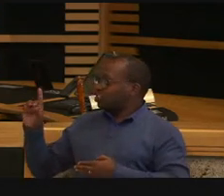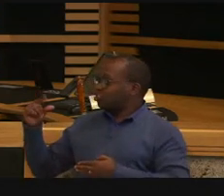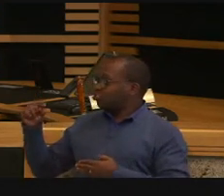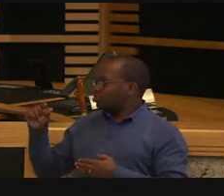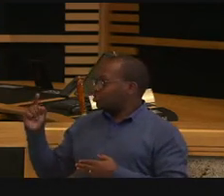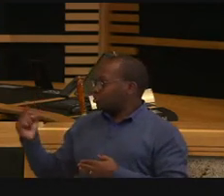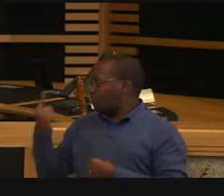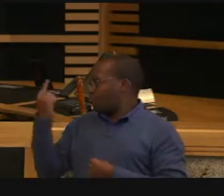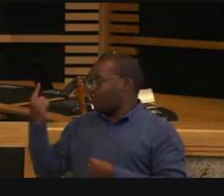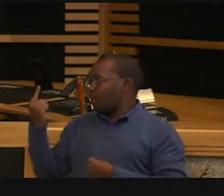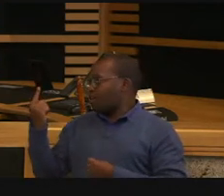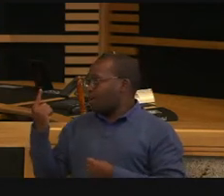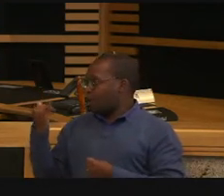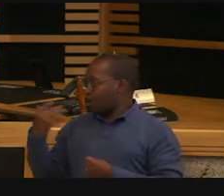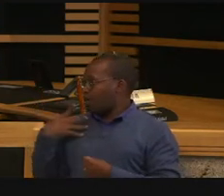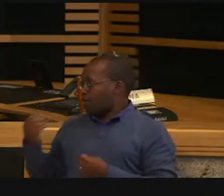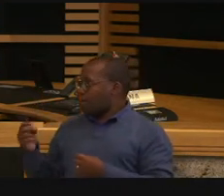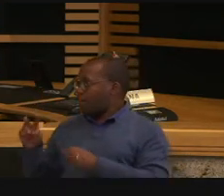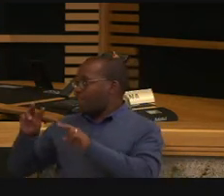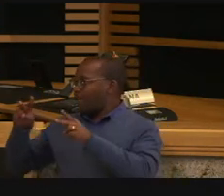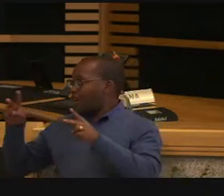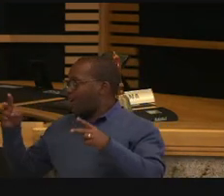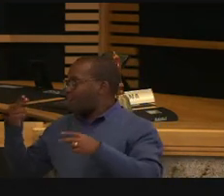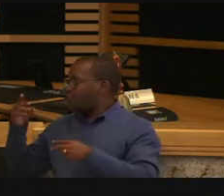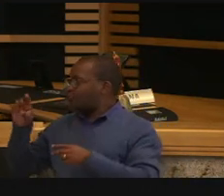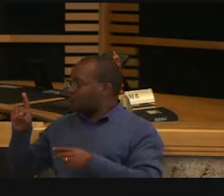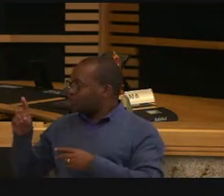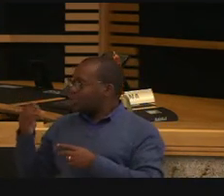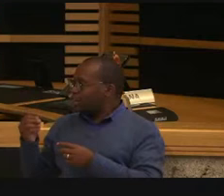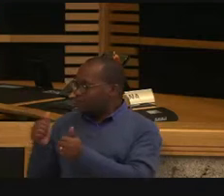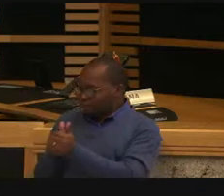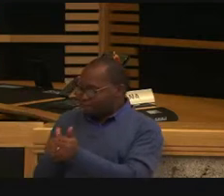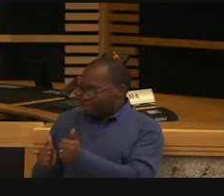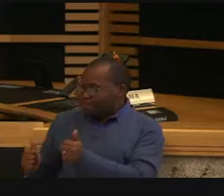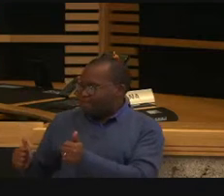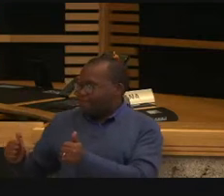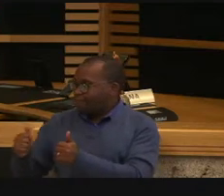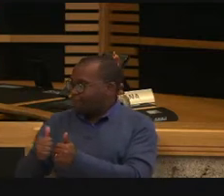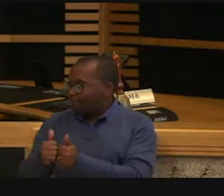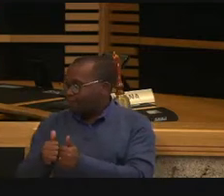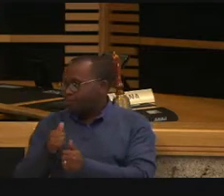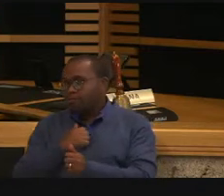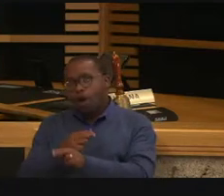umhlana wakho ugqonyiwe, ngabanye HOD. How I wish kunganjalo qho.